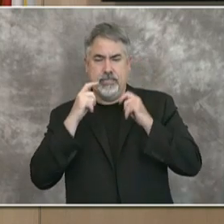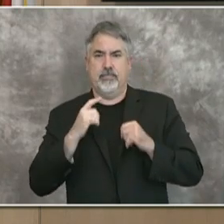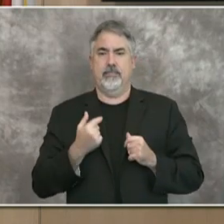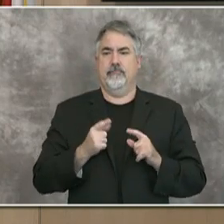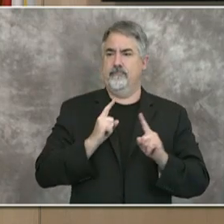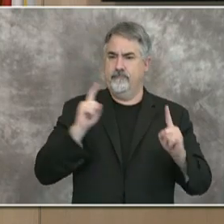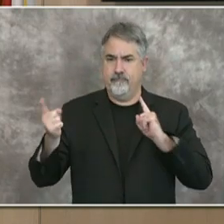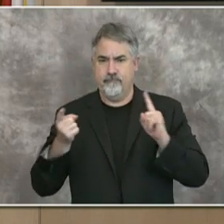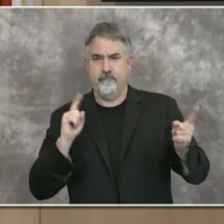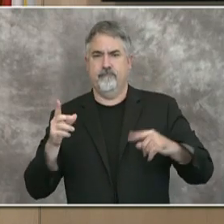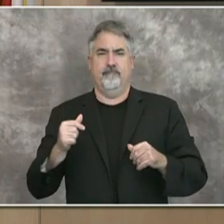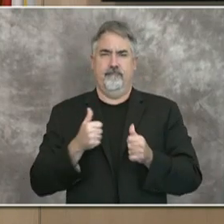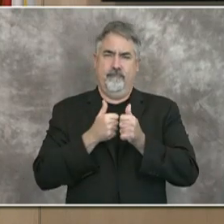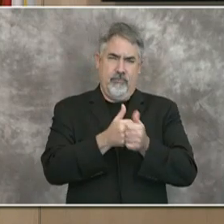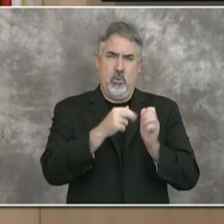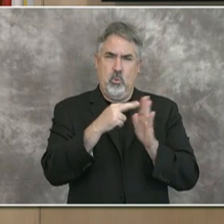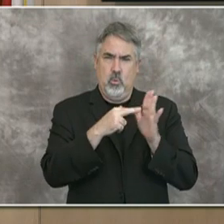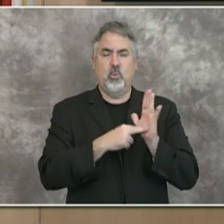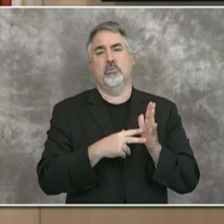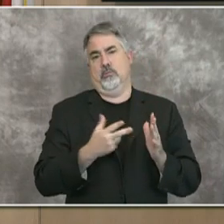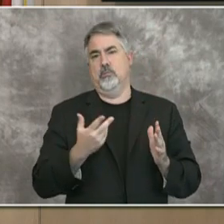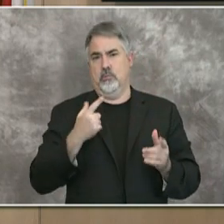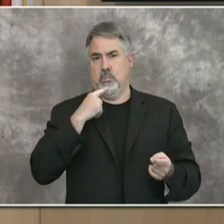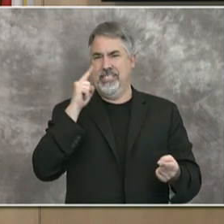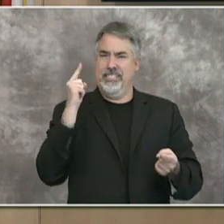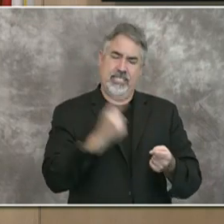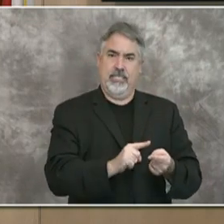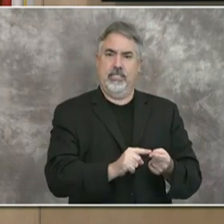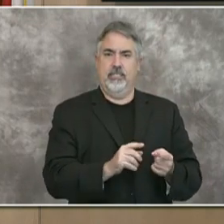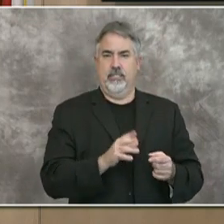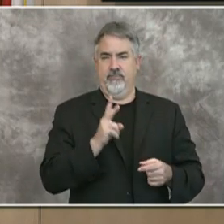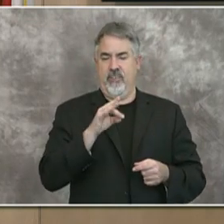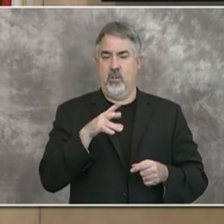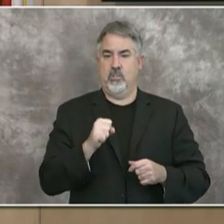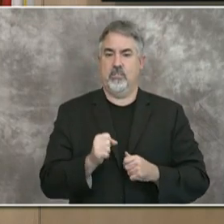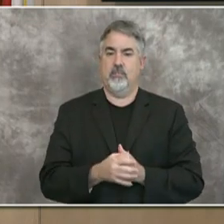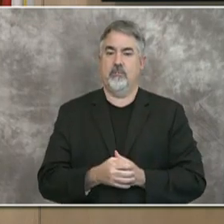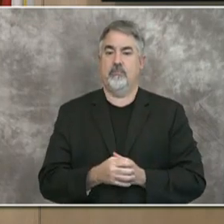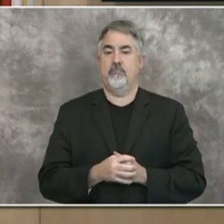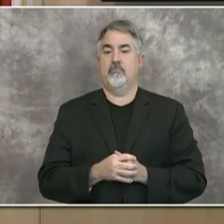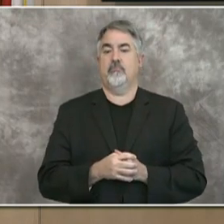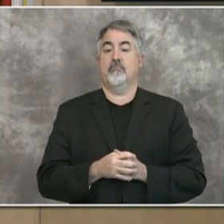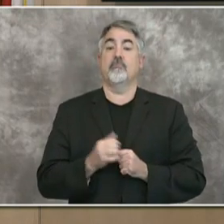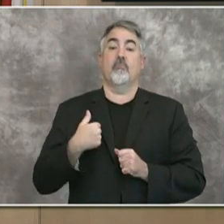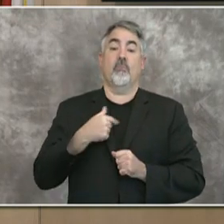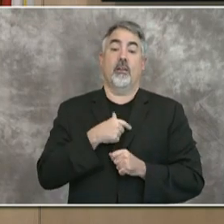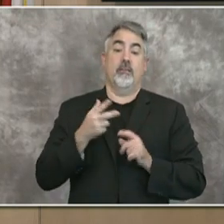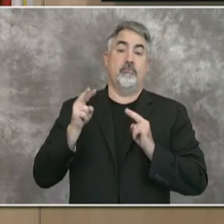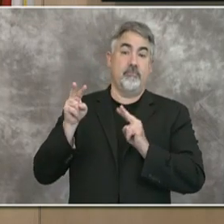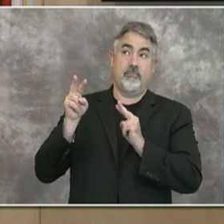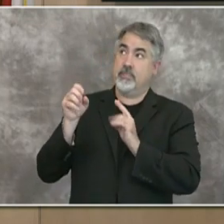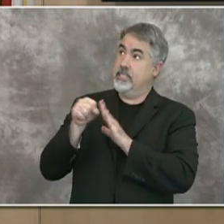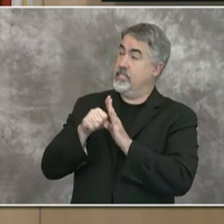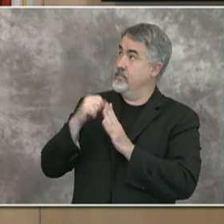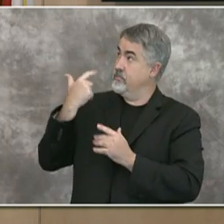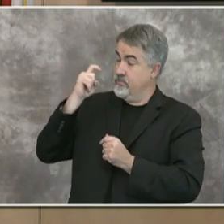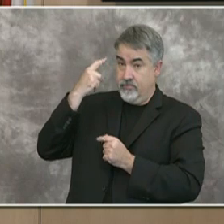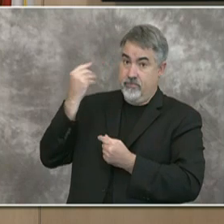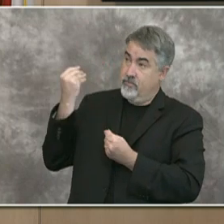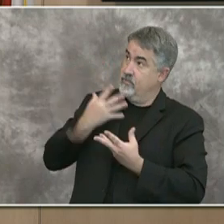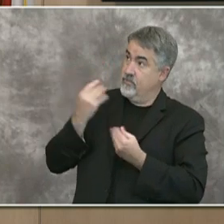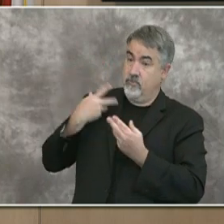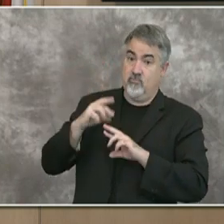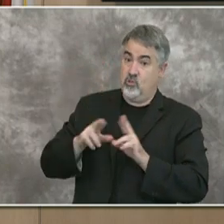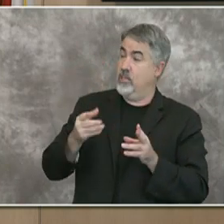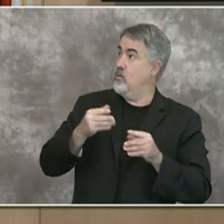washing. But as we begin to continue the conversation and look for additional guidance from the state on what additional businesses can open, we want to continue